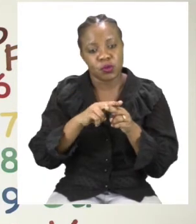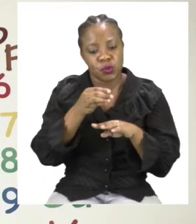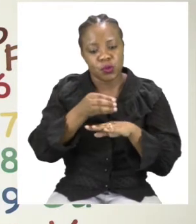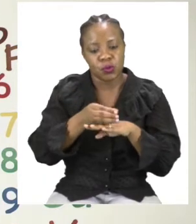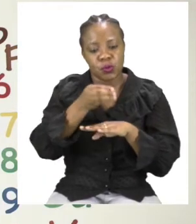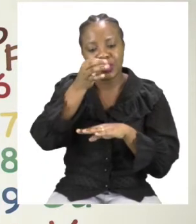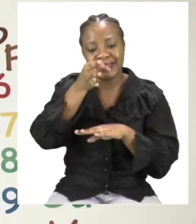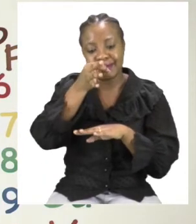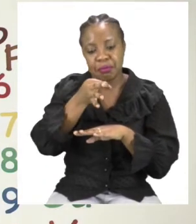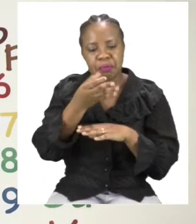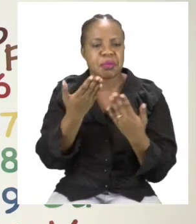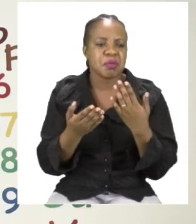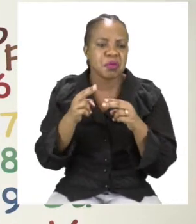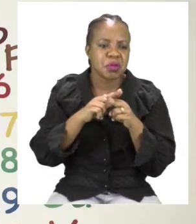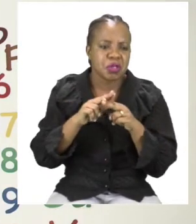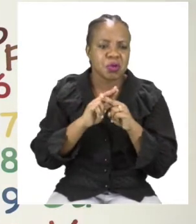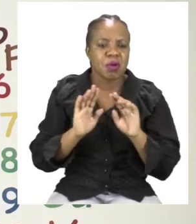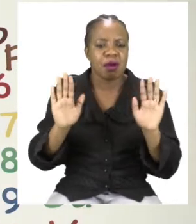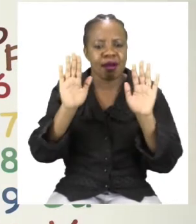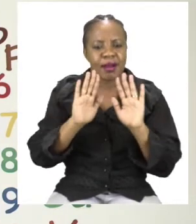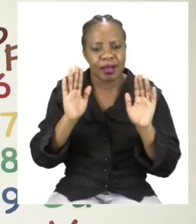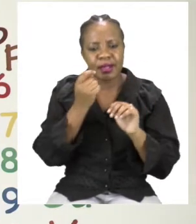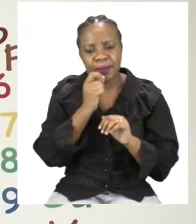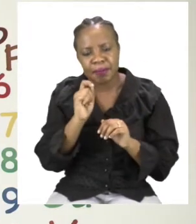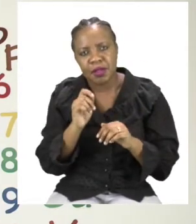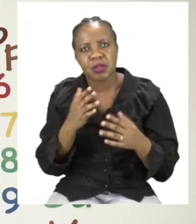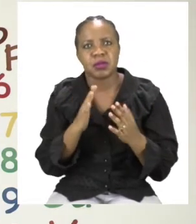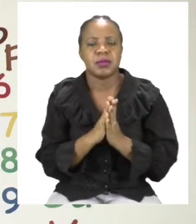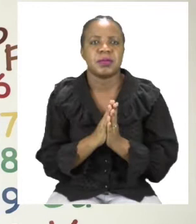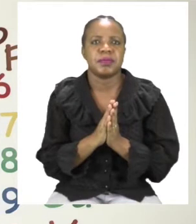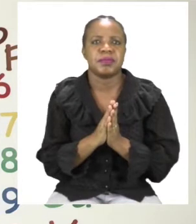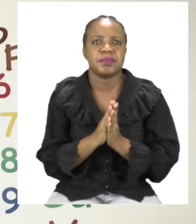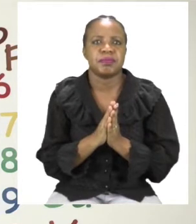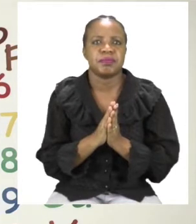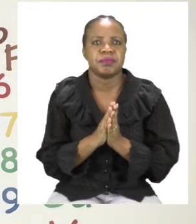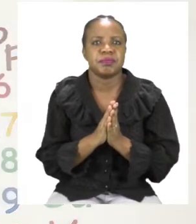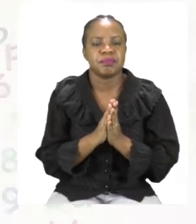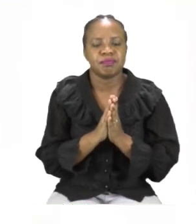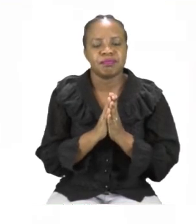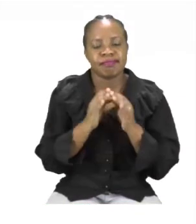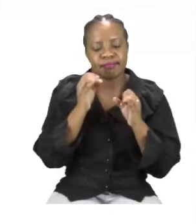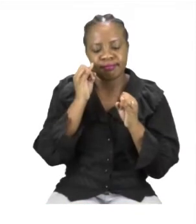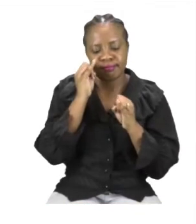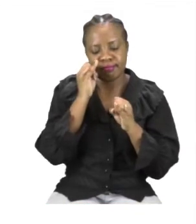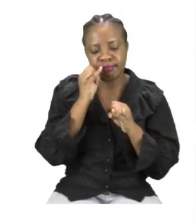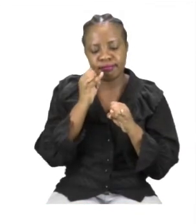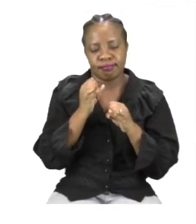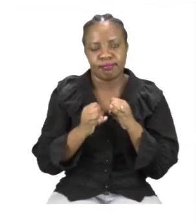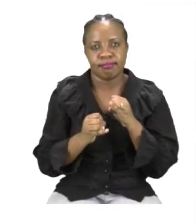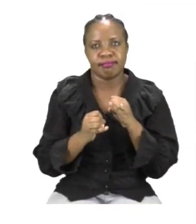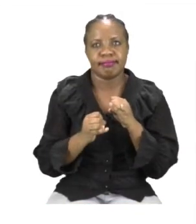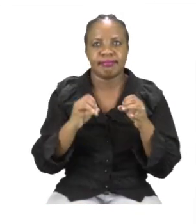also use your colors and even your number chart. Now for the last one, number 4, it's a little